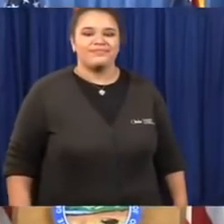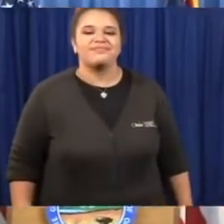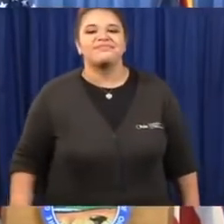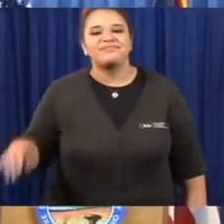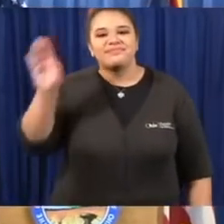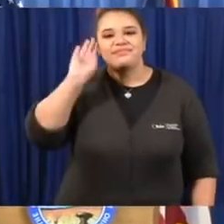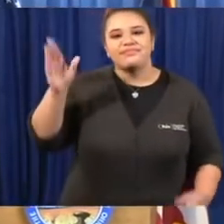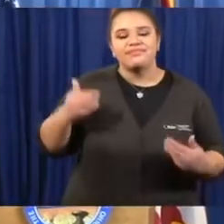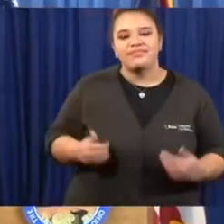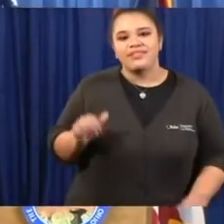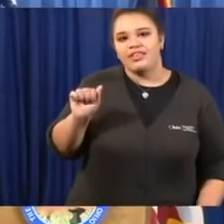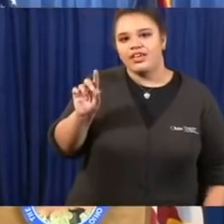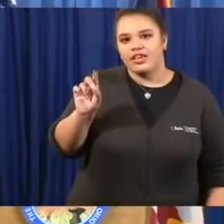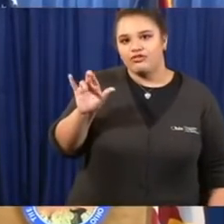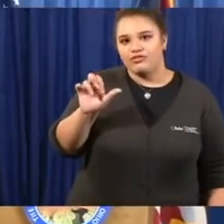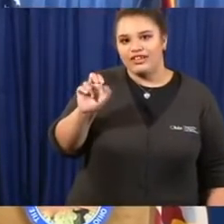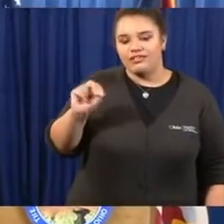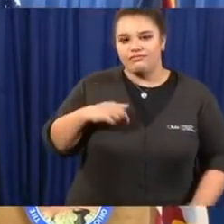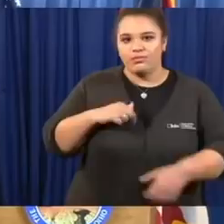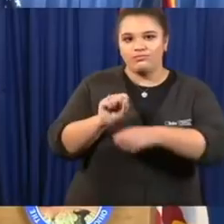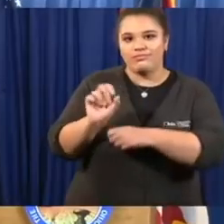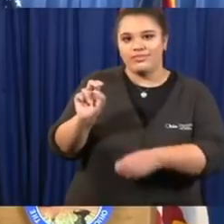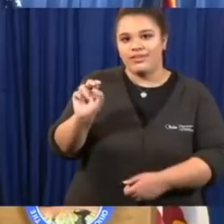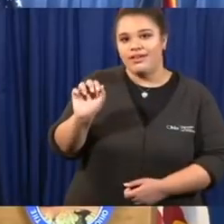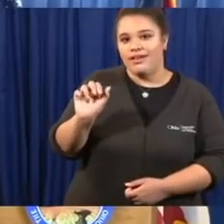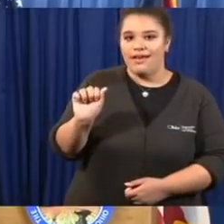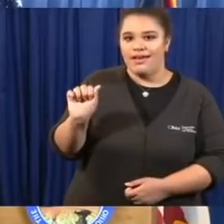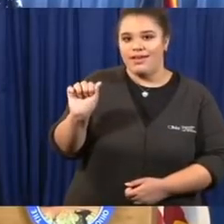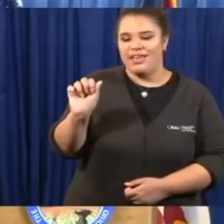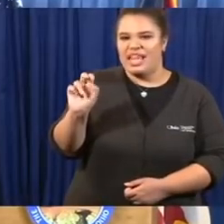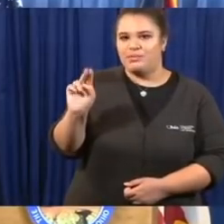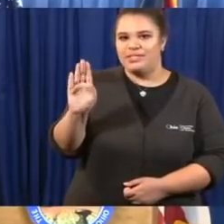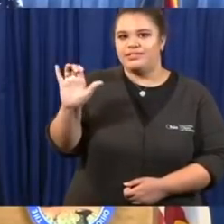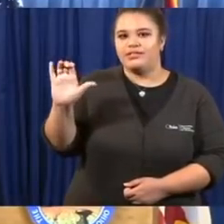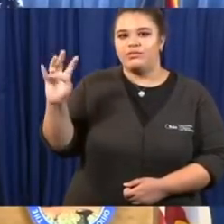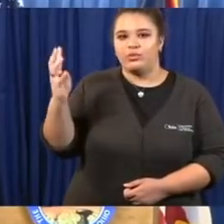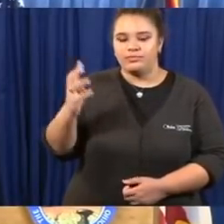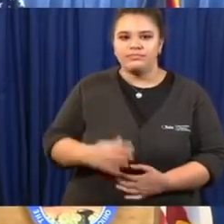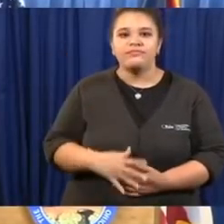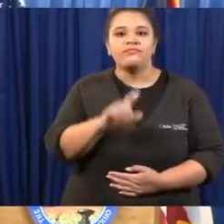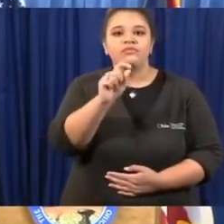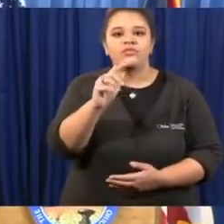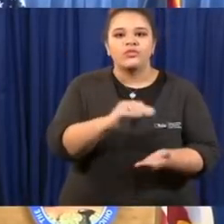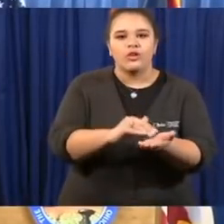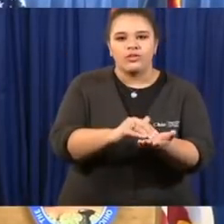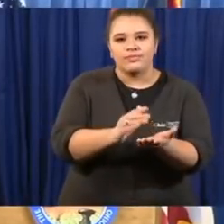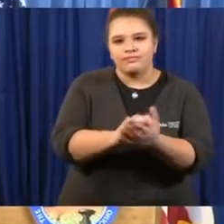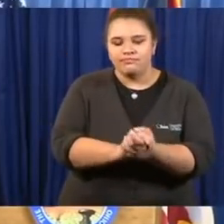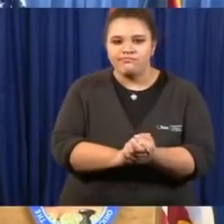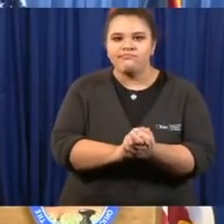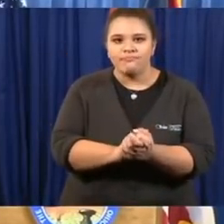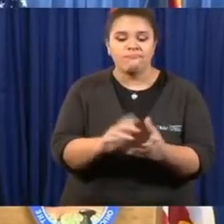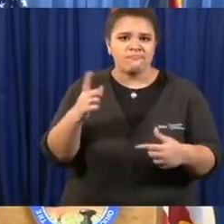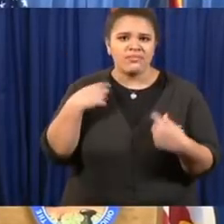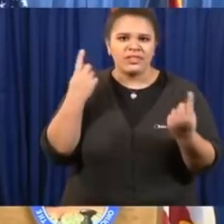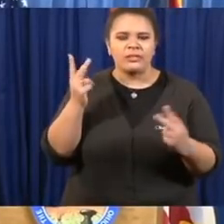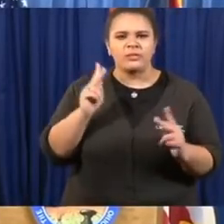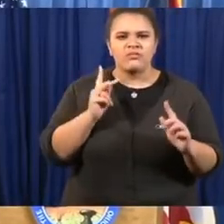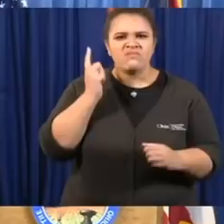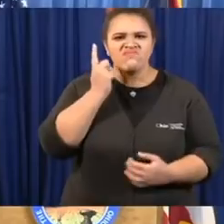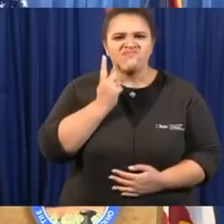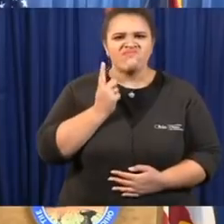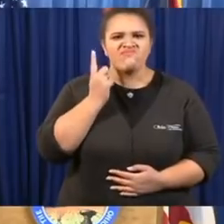Adrienne Robbins with NBC4, and my question's for Dr. Acton. Many people have wondered, for the longest time we talked about the importance